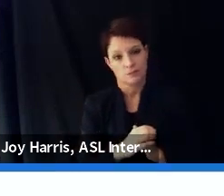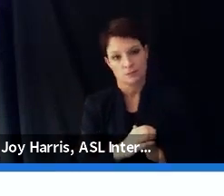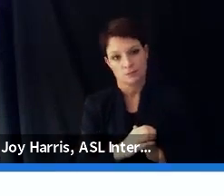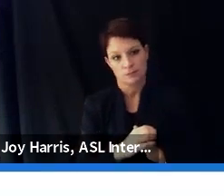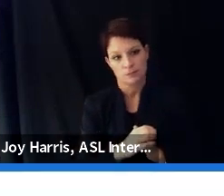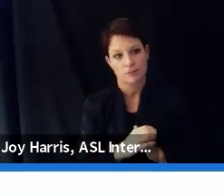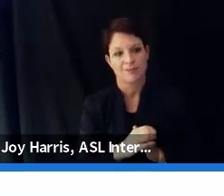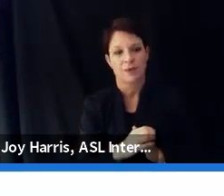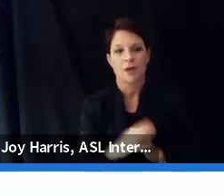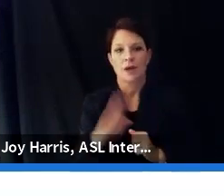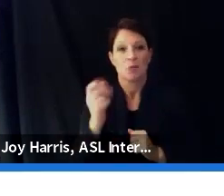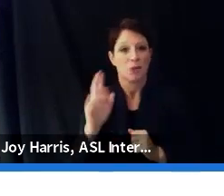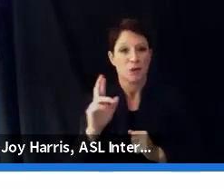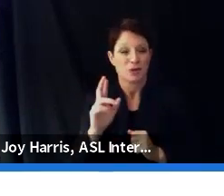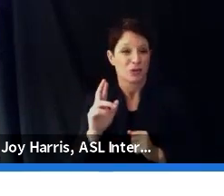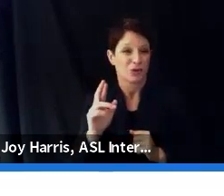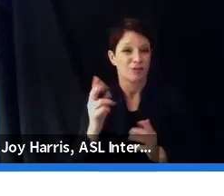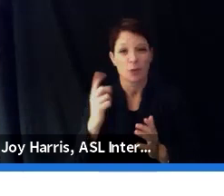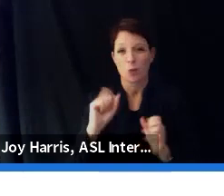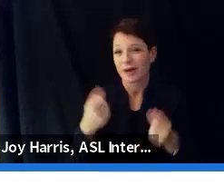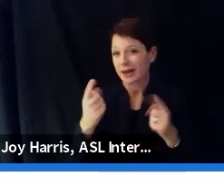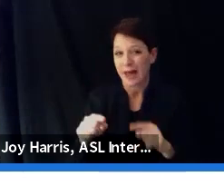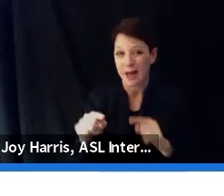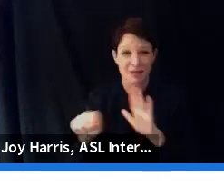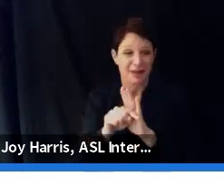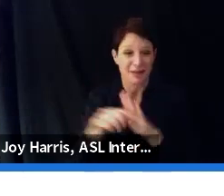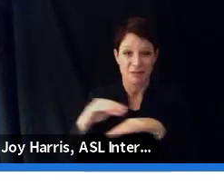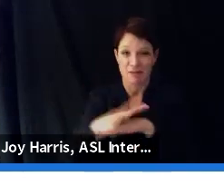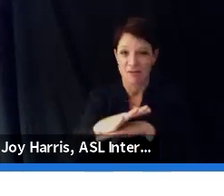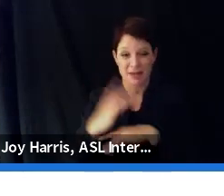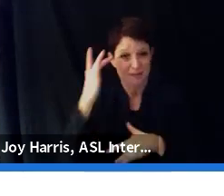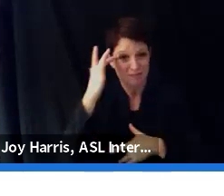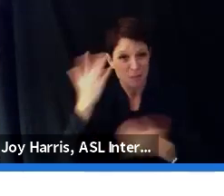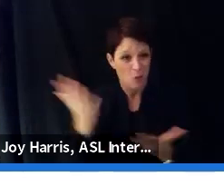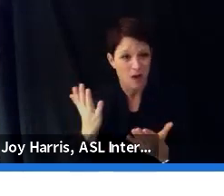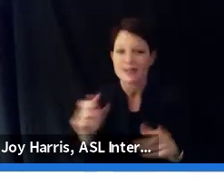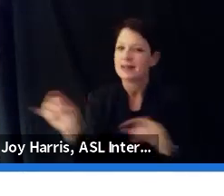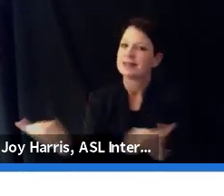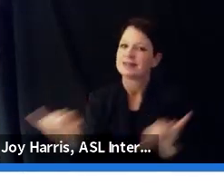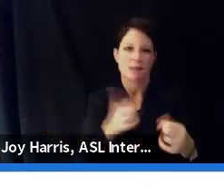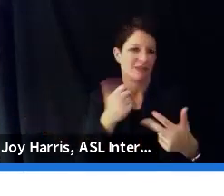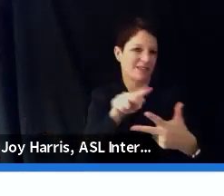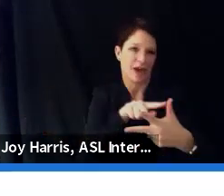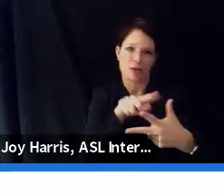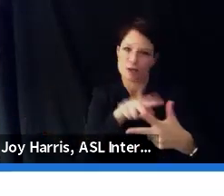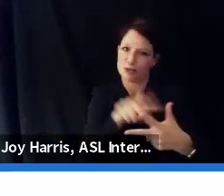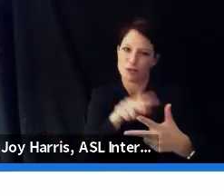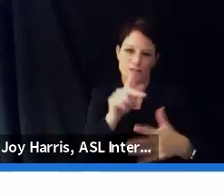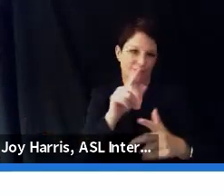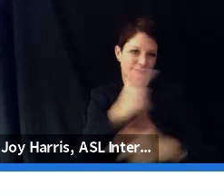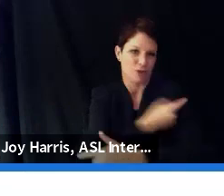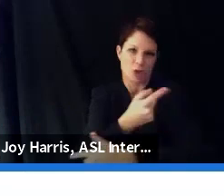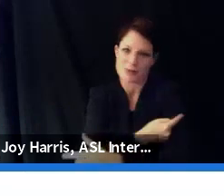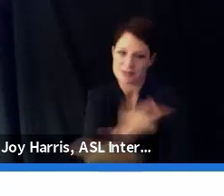Side effects of the booster dose are really the same as the side effects of the initial doses. So